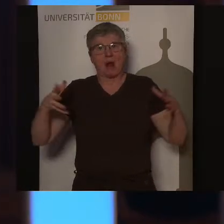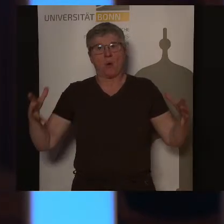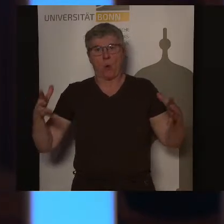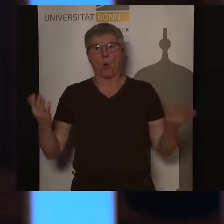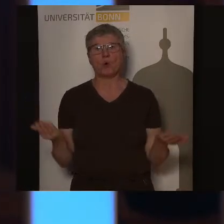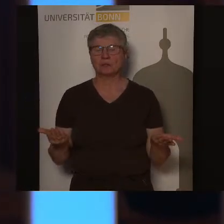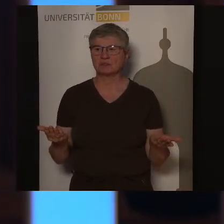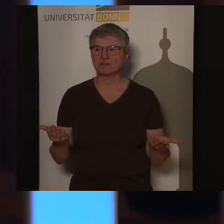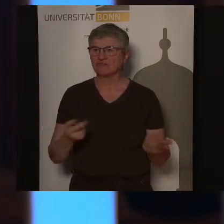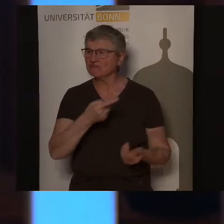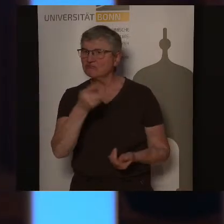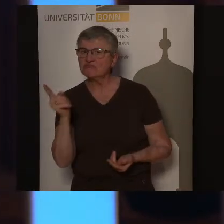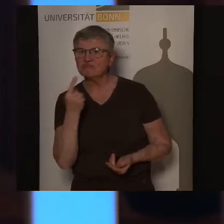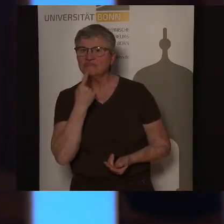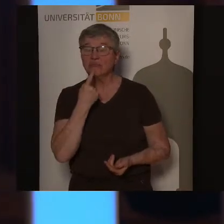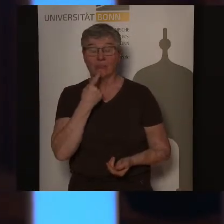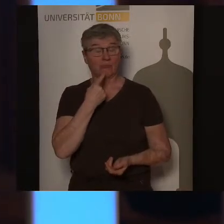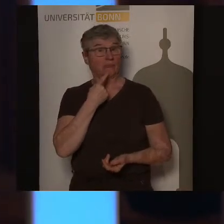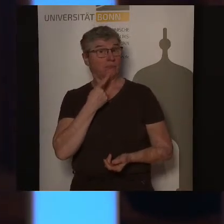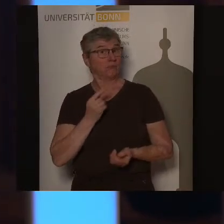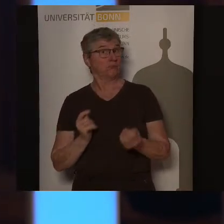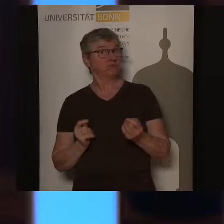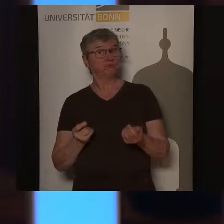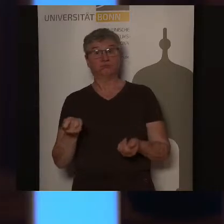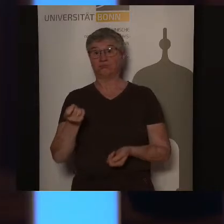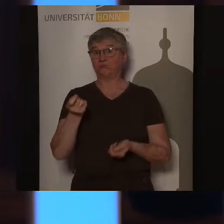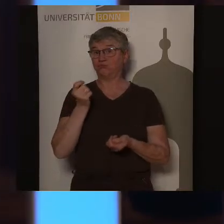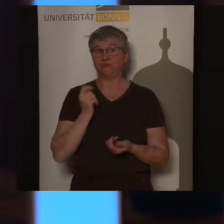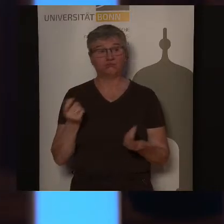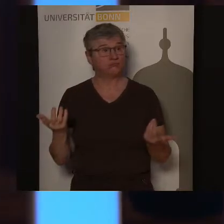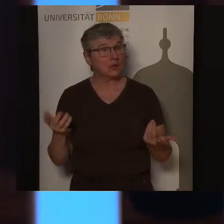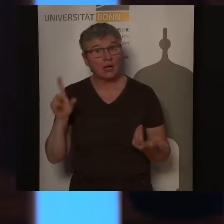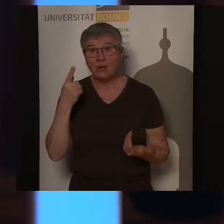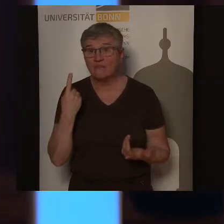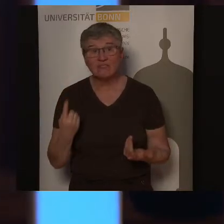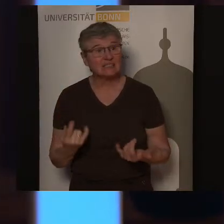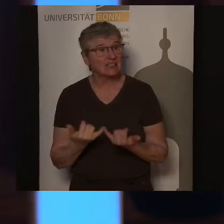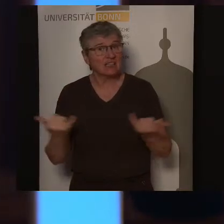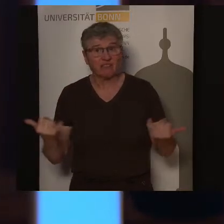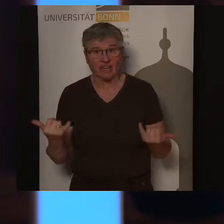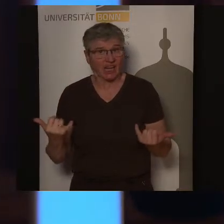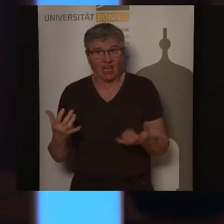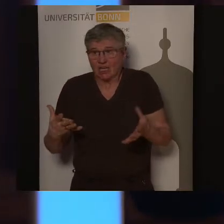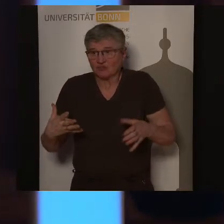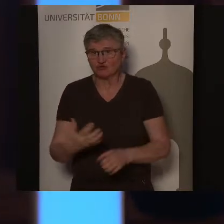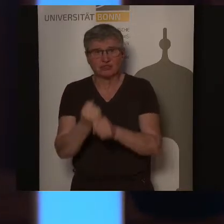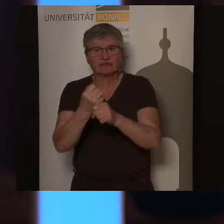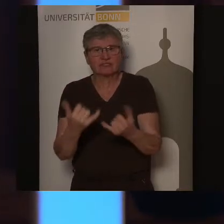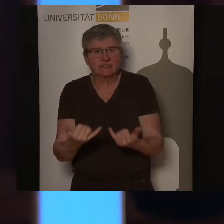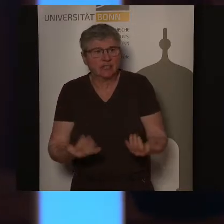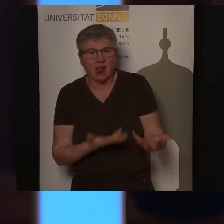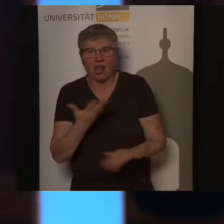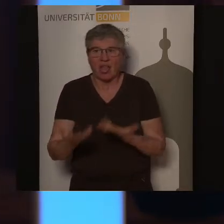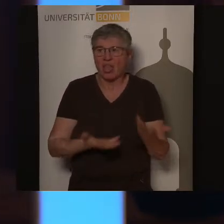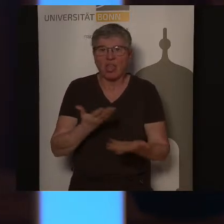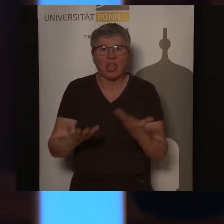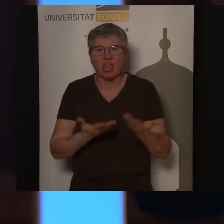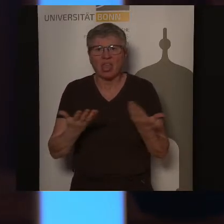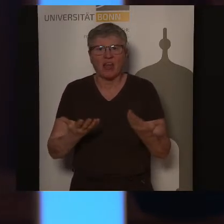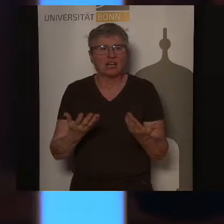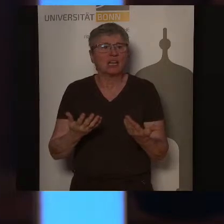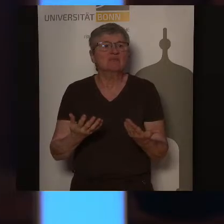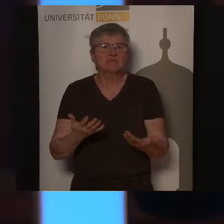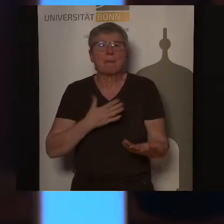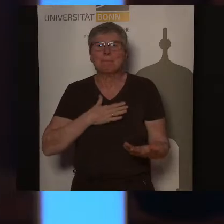a very large topic. Maybe it's even overwhelming because you don't really know where to start.